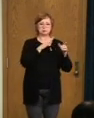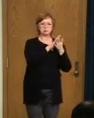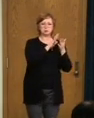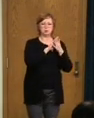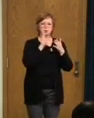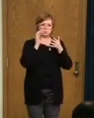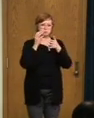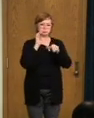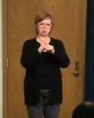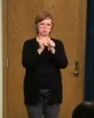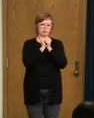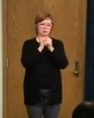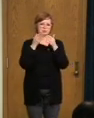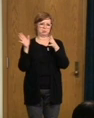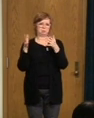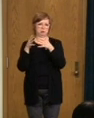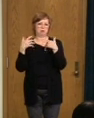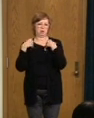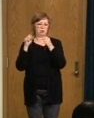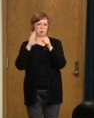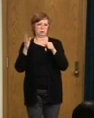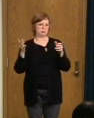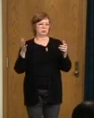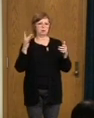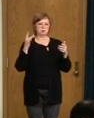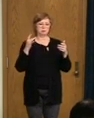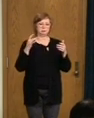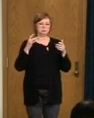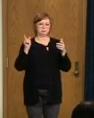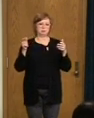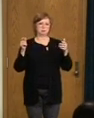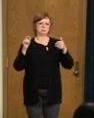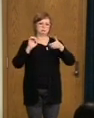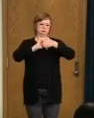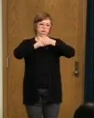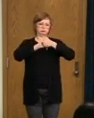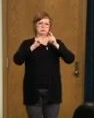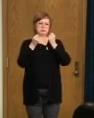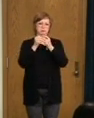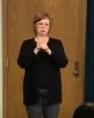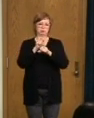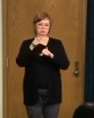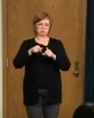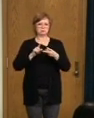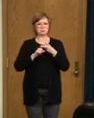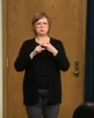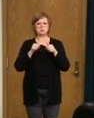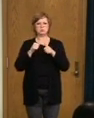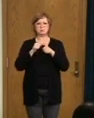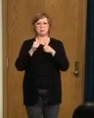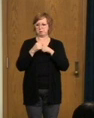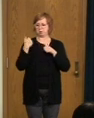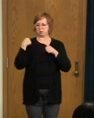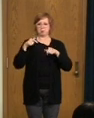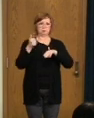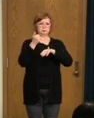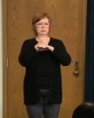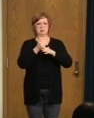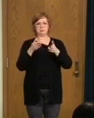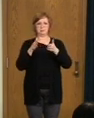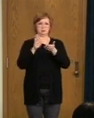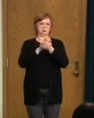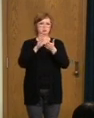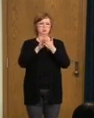the flexibility of the return to school plan that we had put in place shining. Quite